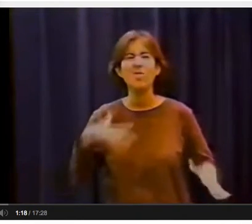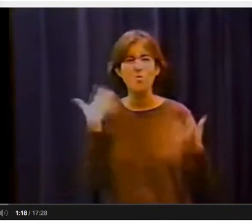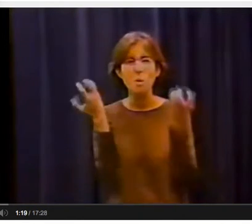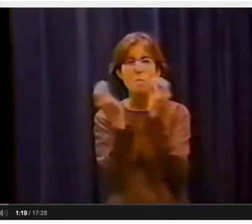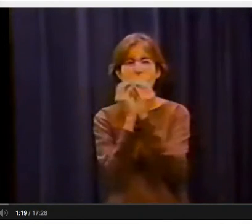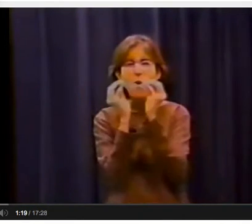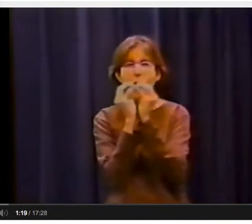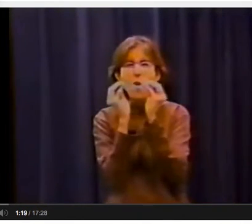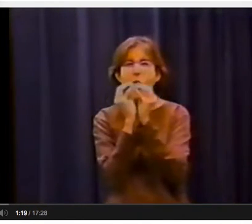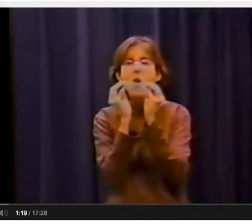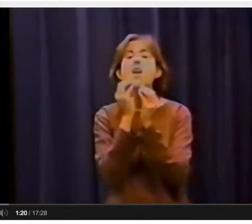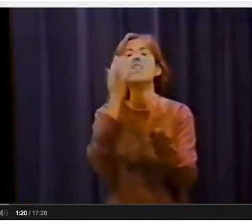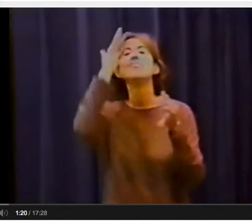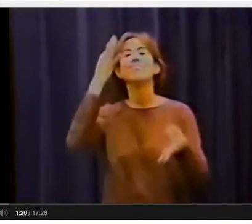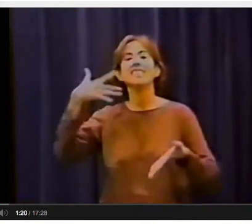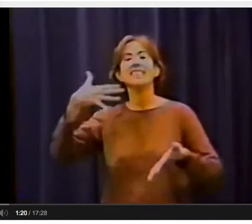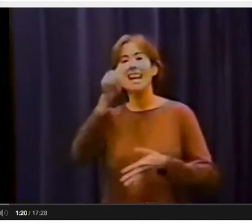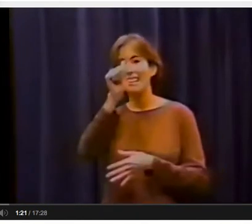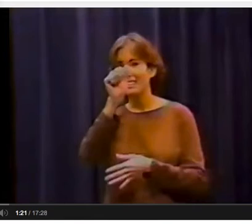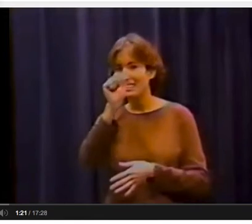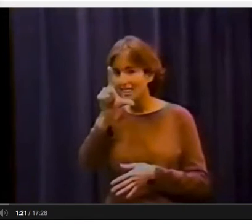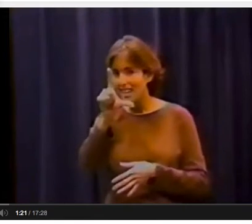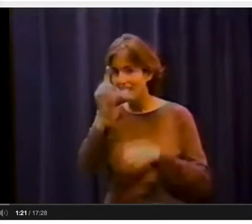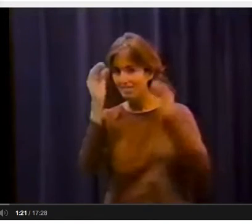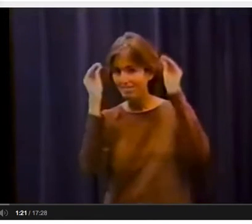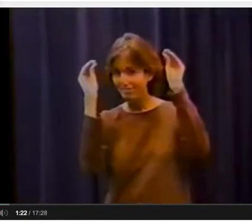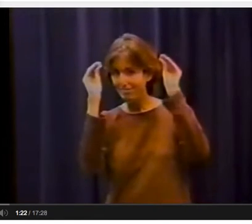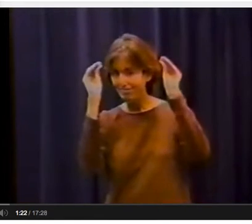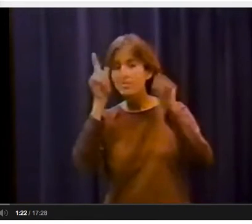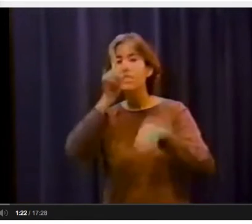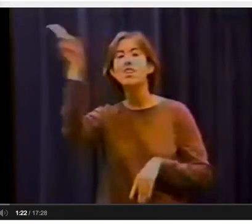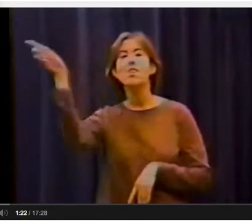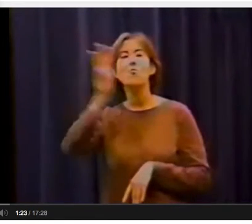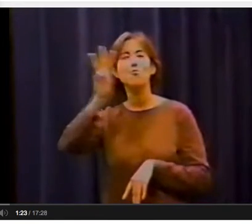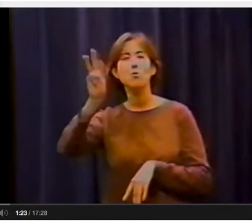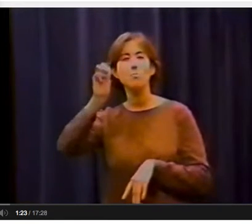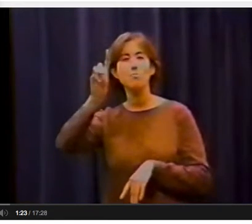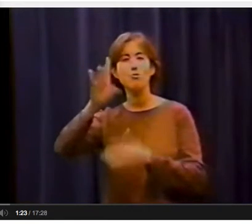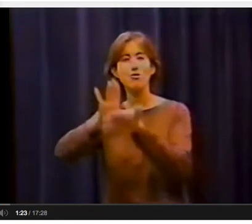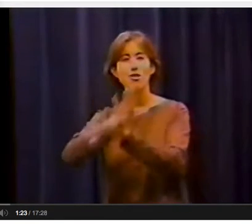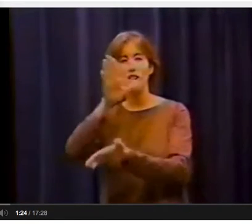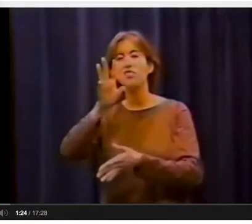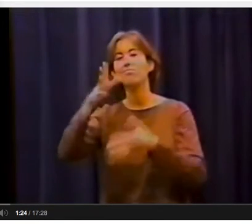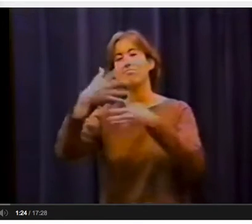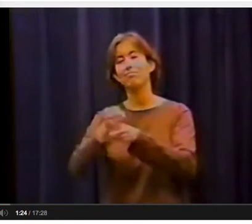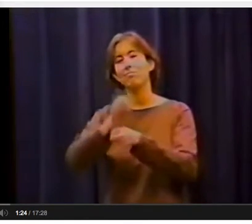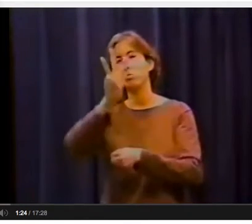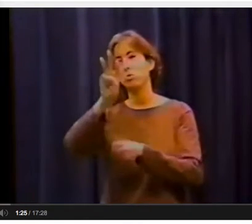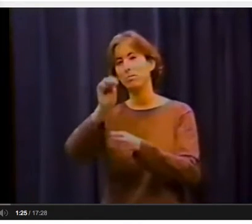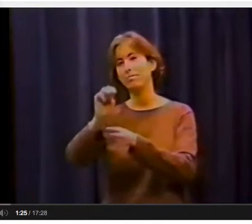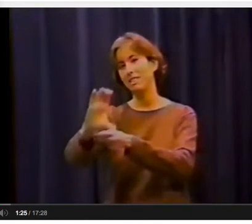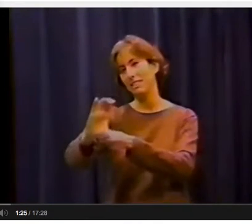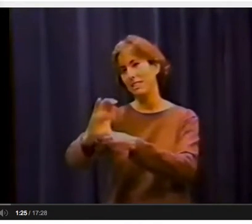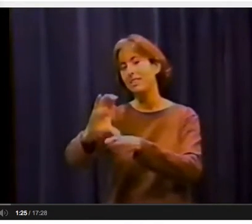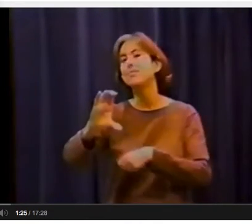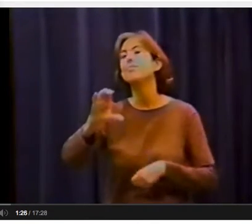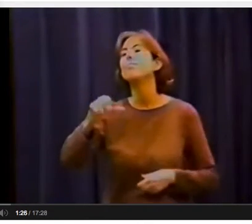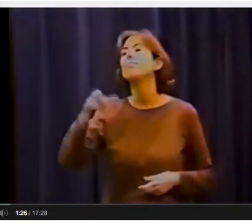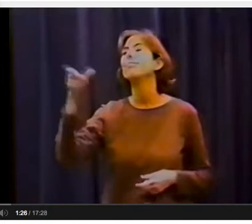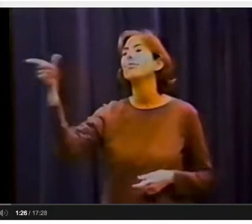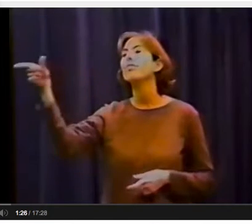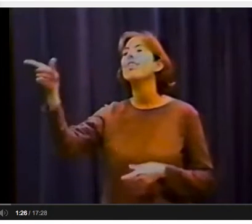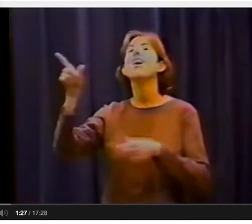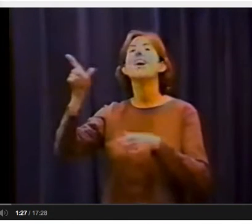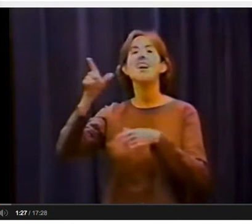And then I got my bachelor's degree, but I wasn't satisfied with that. I wanted more. So I went to another school to